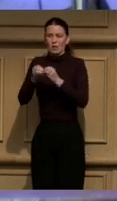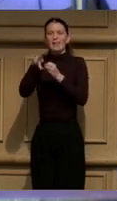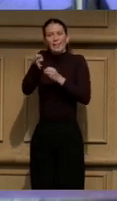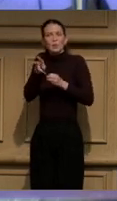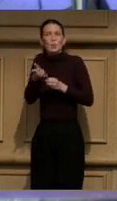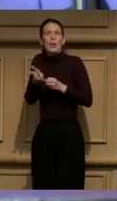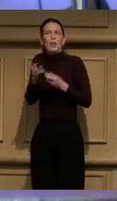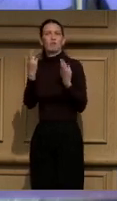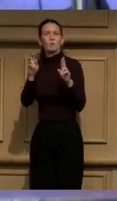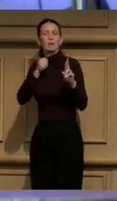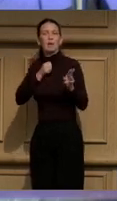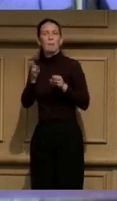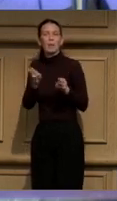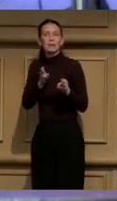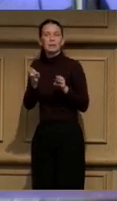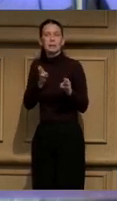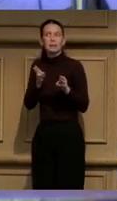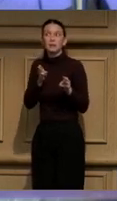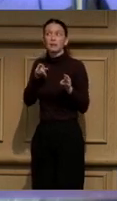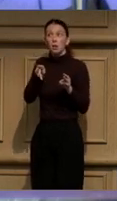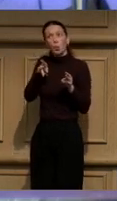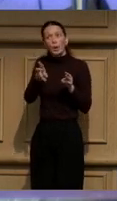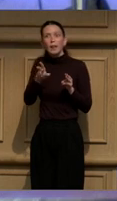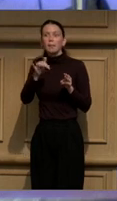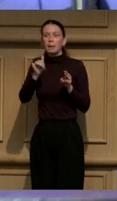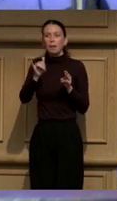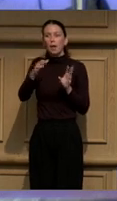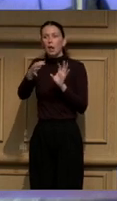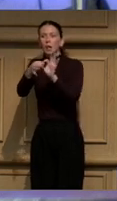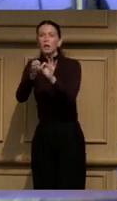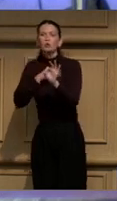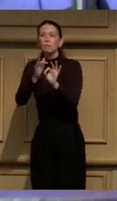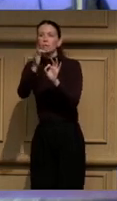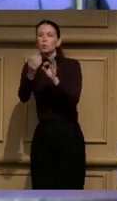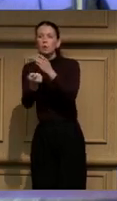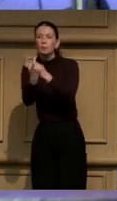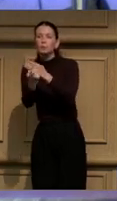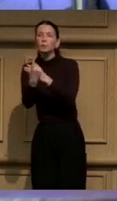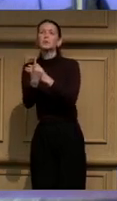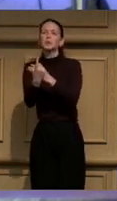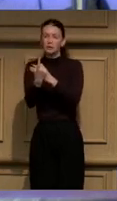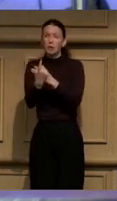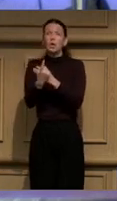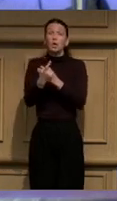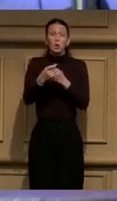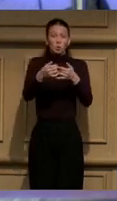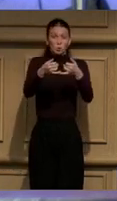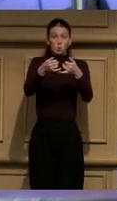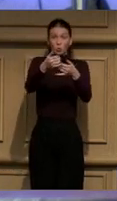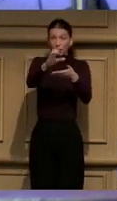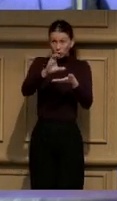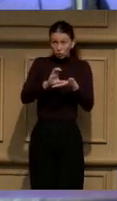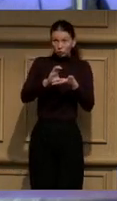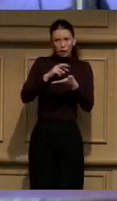for other opportunities. And I think it definitely facilitates that. So that's part of an ongoing